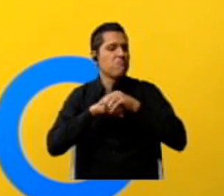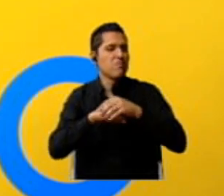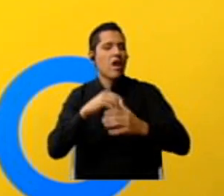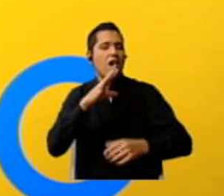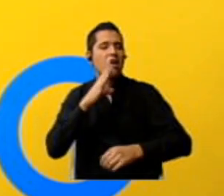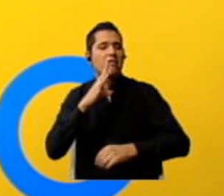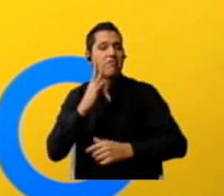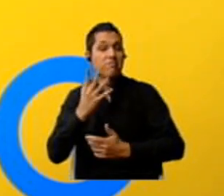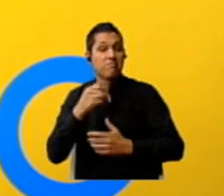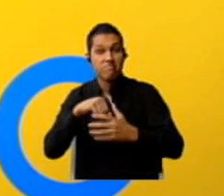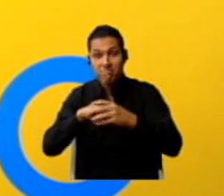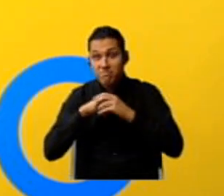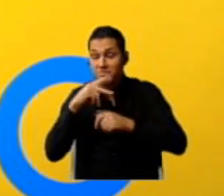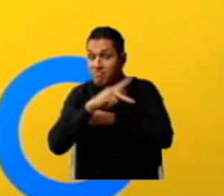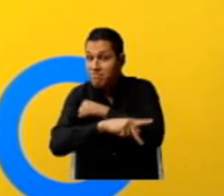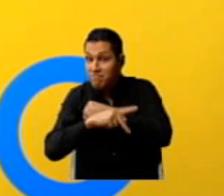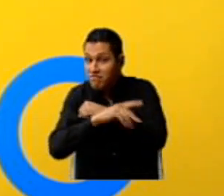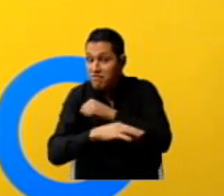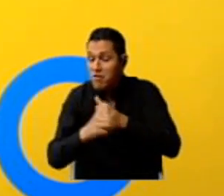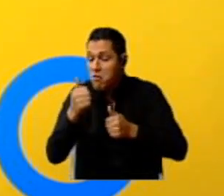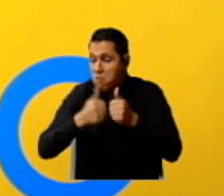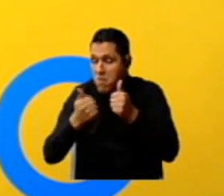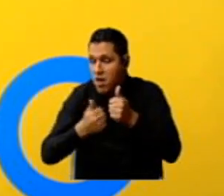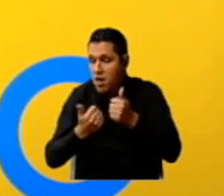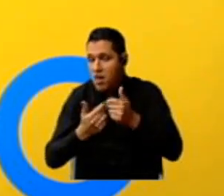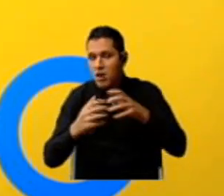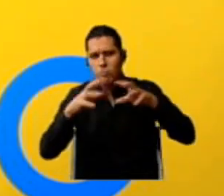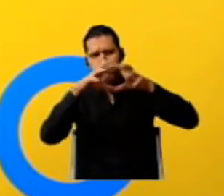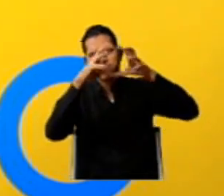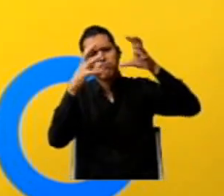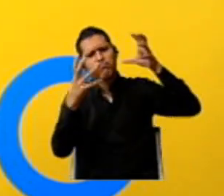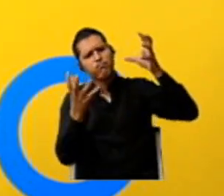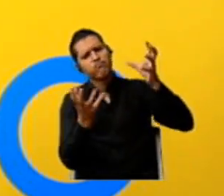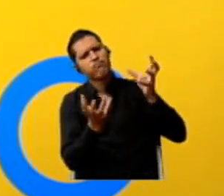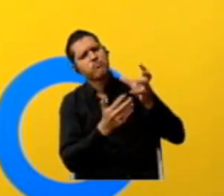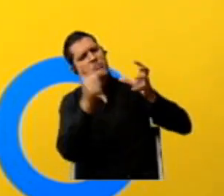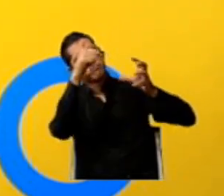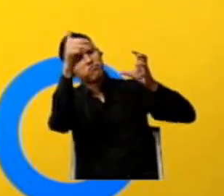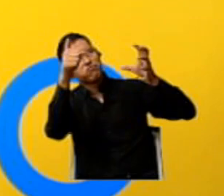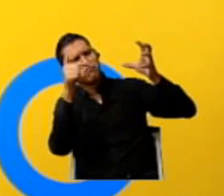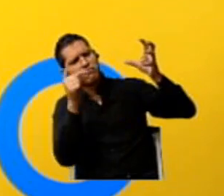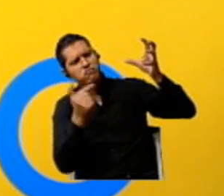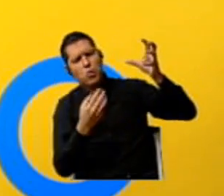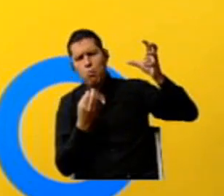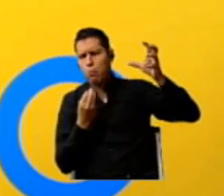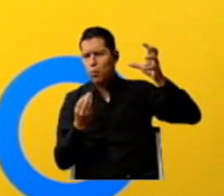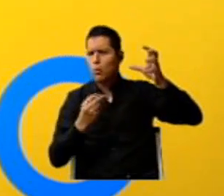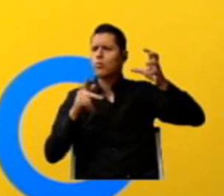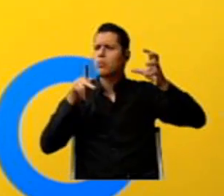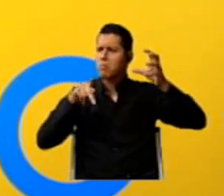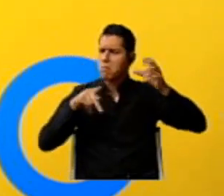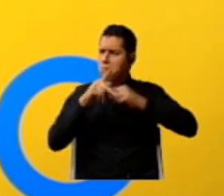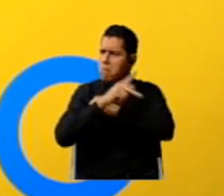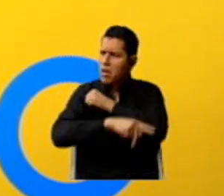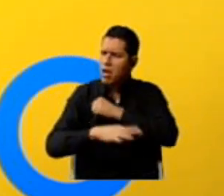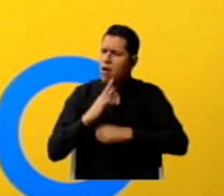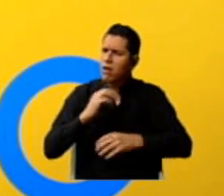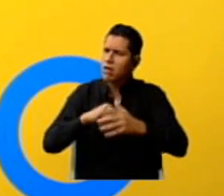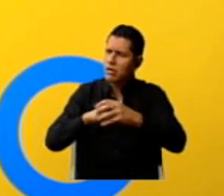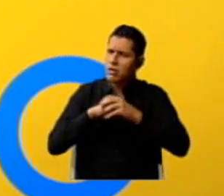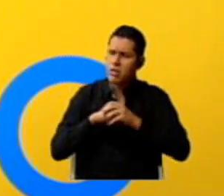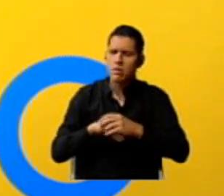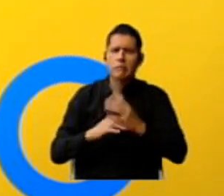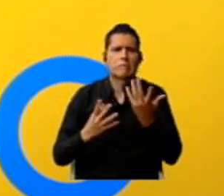countries. We have many countries all around the world, and more than 100, más de